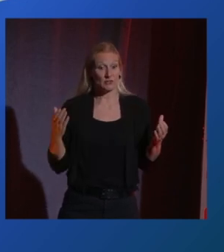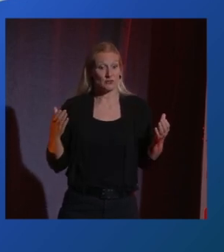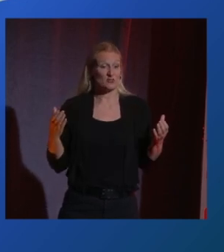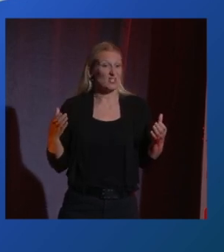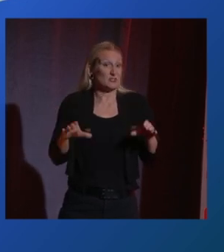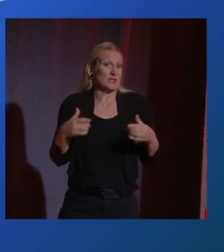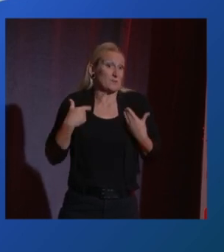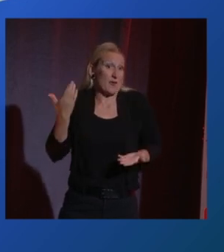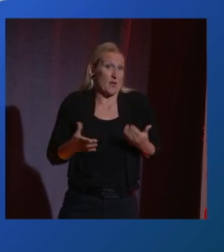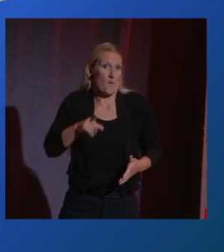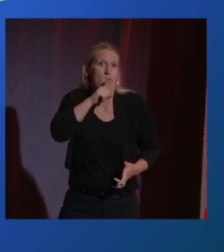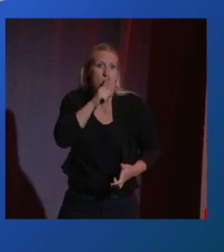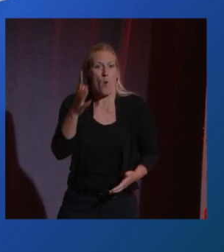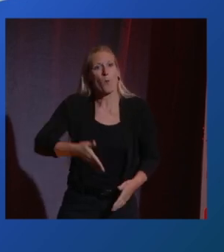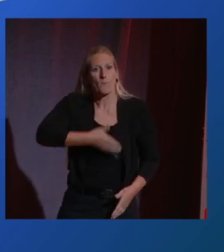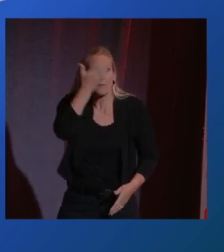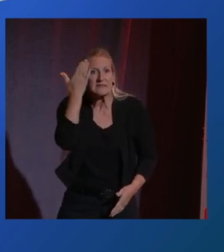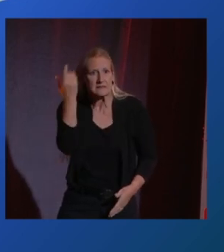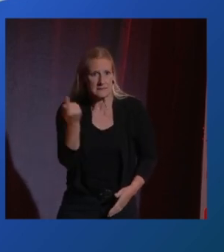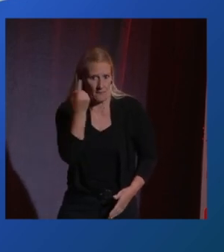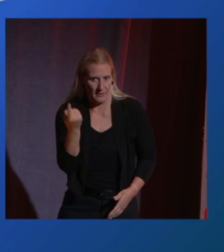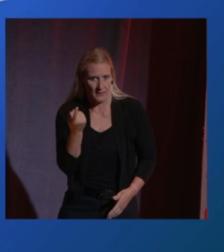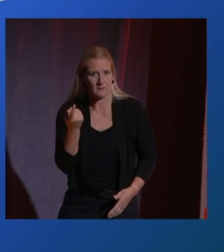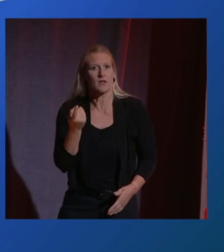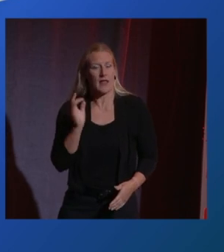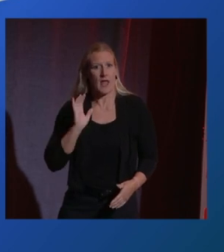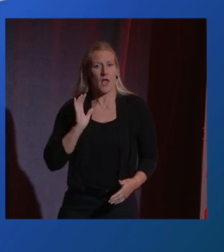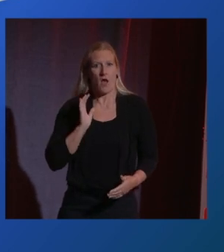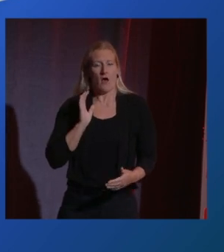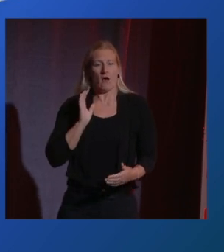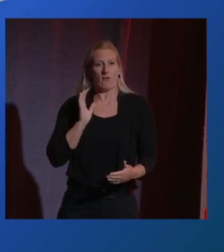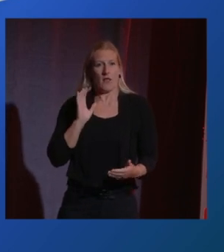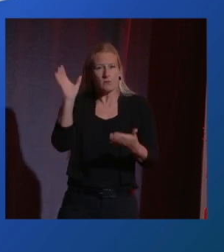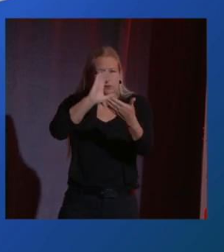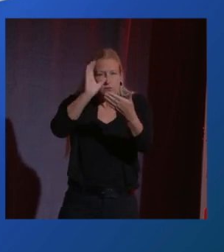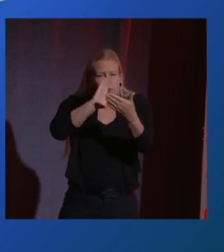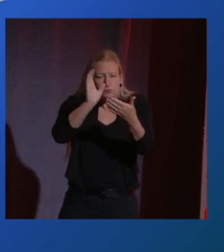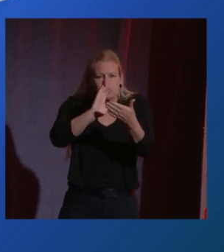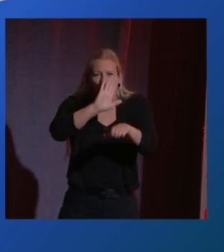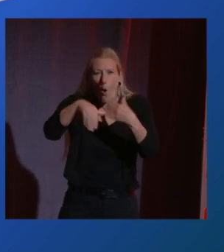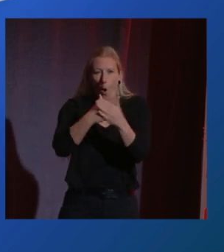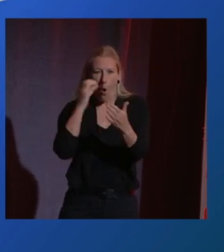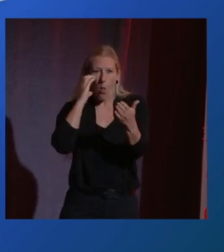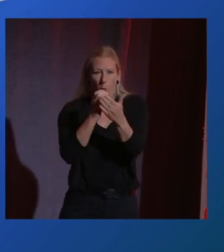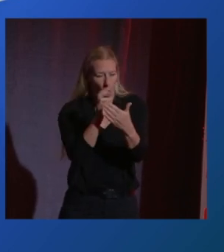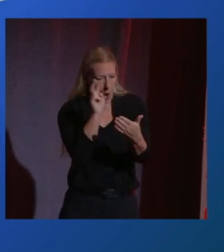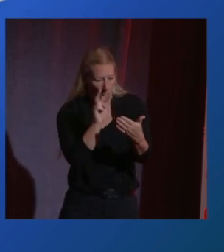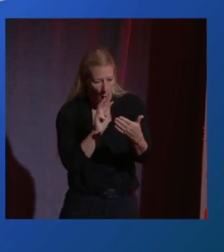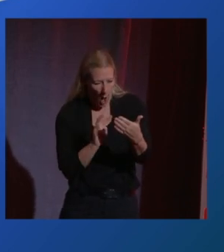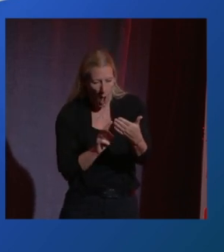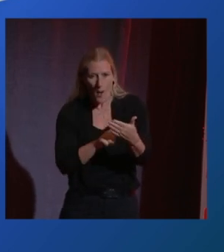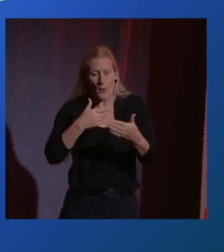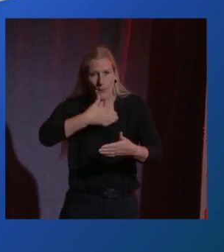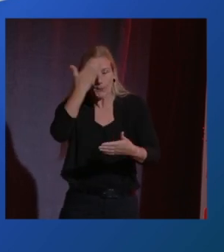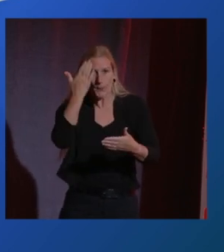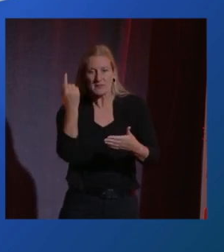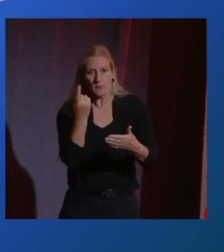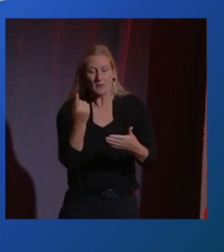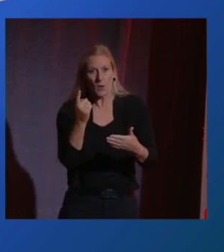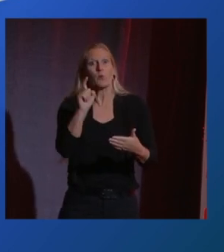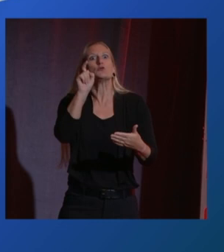in our review an anomaly that should have been seen or a behavior that should have been